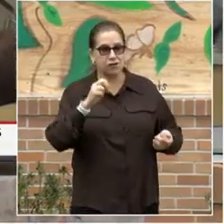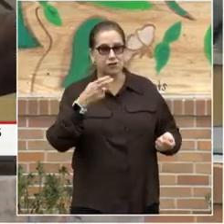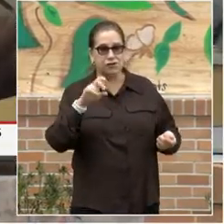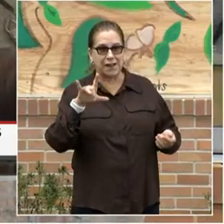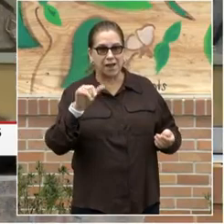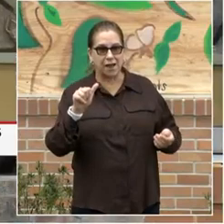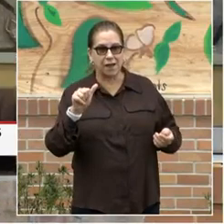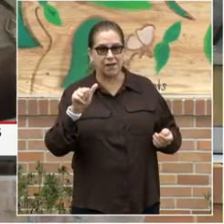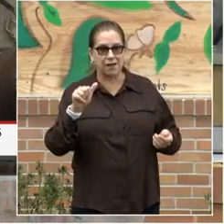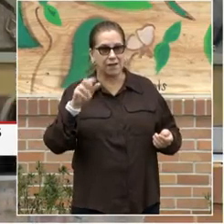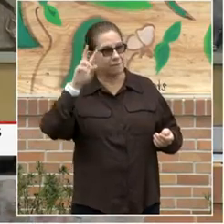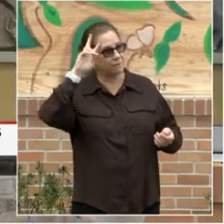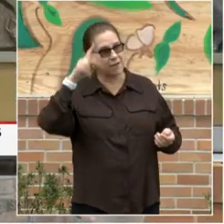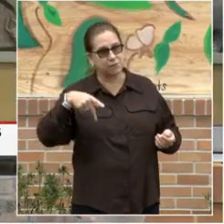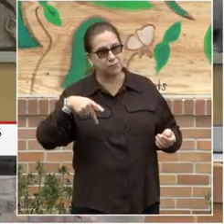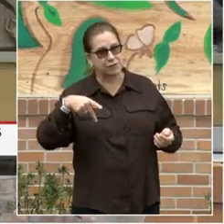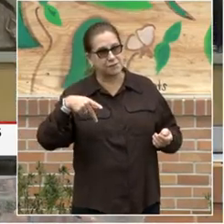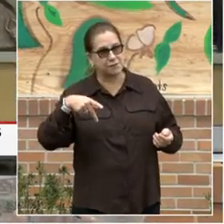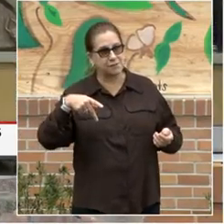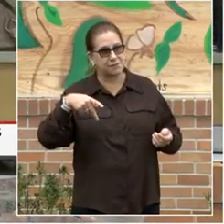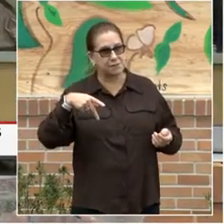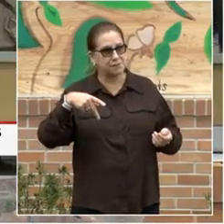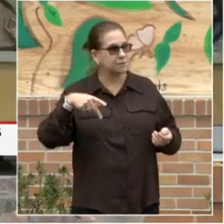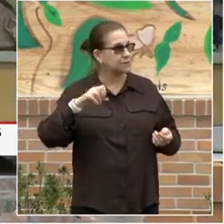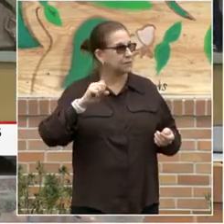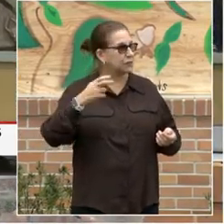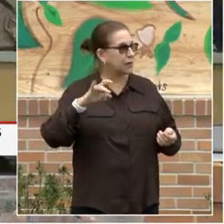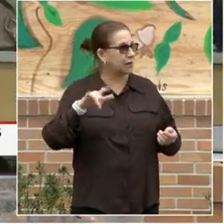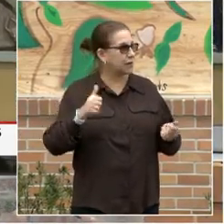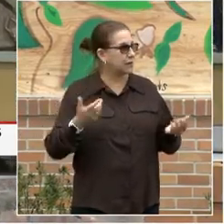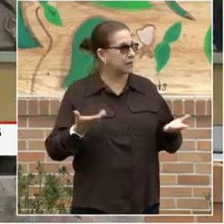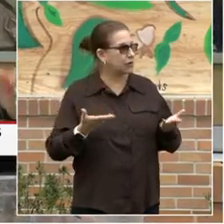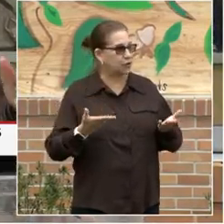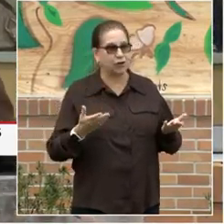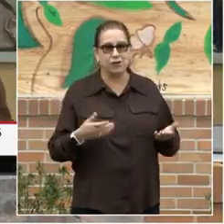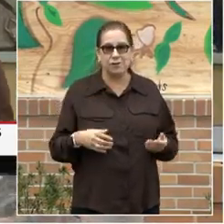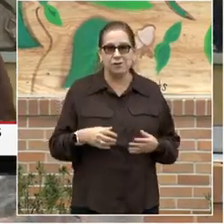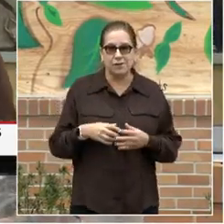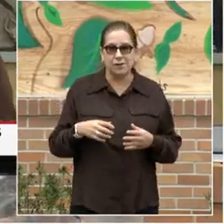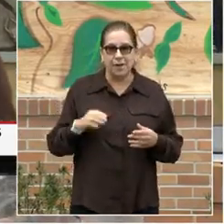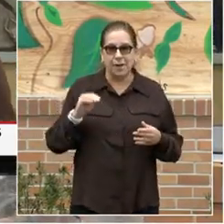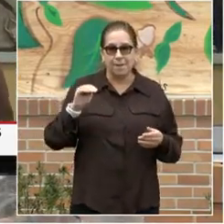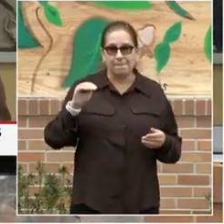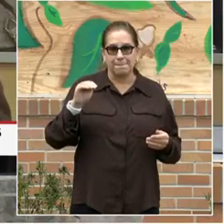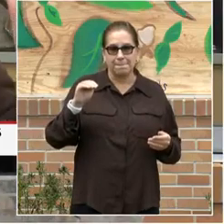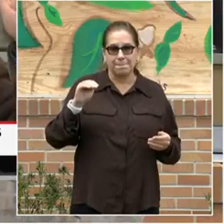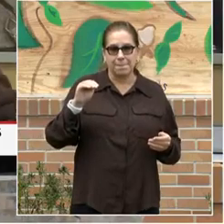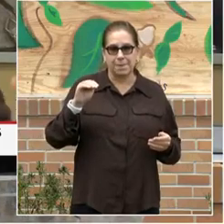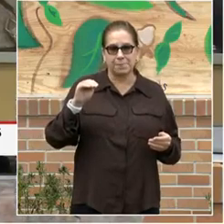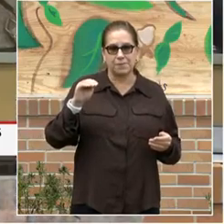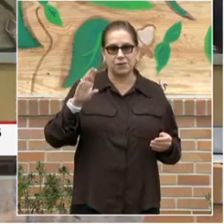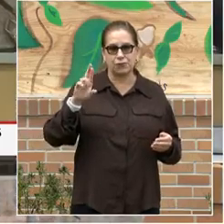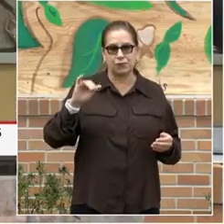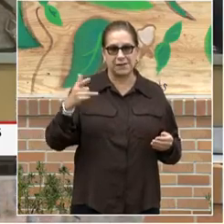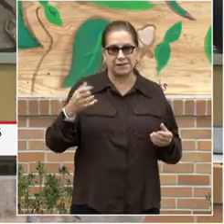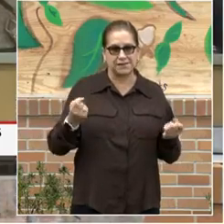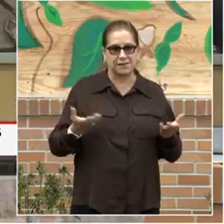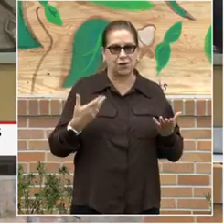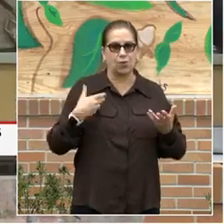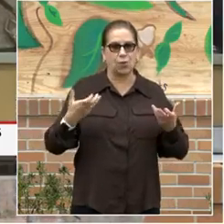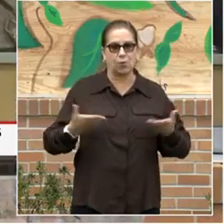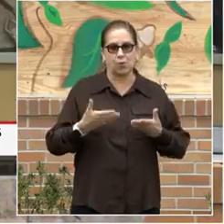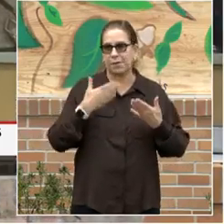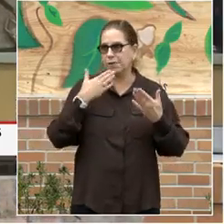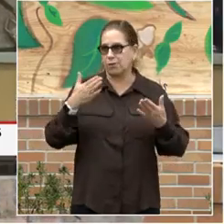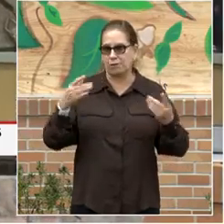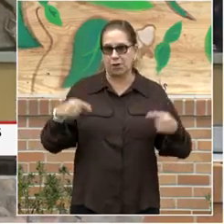vice president. Everybody knows Sheila. And Mr. Diggs, we have a number of people here, but we want to welcome you and thank you for